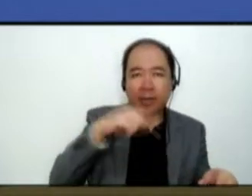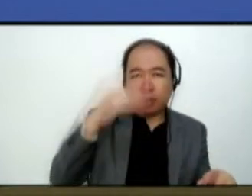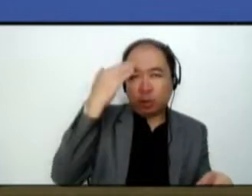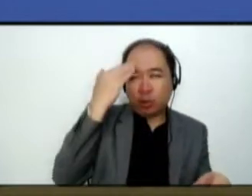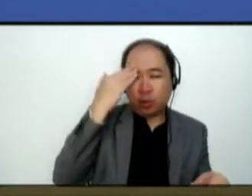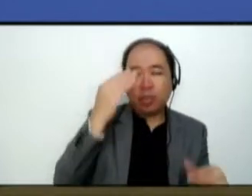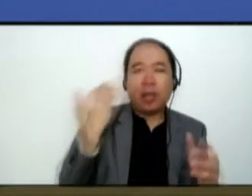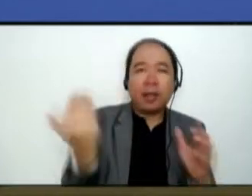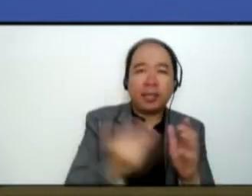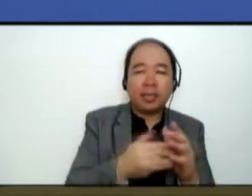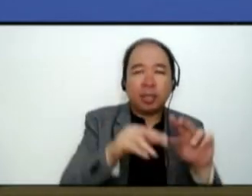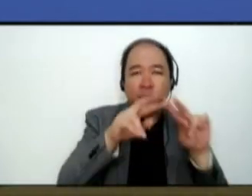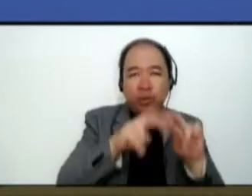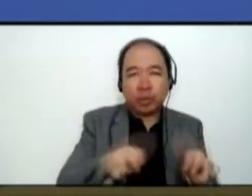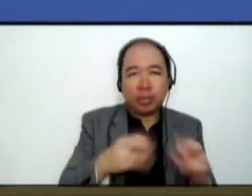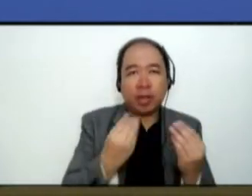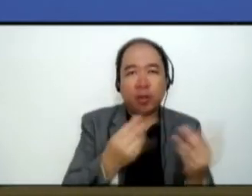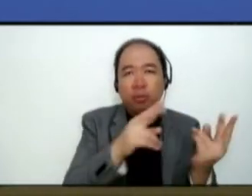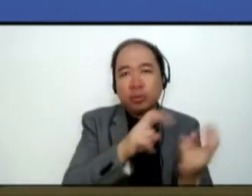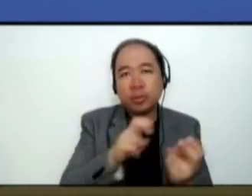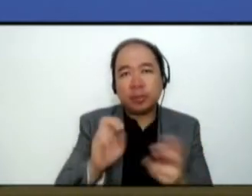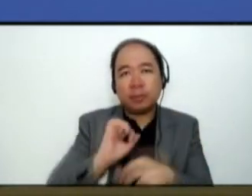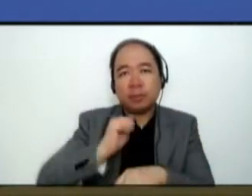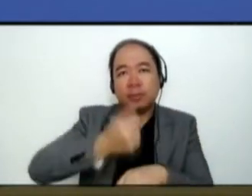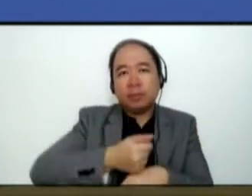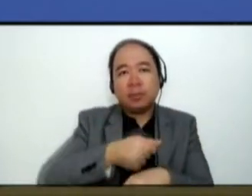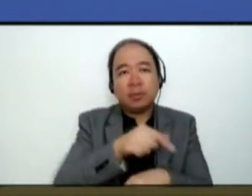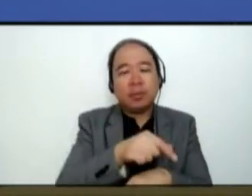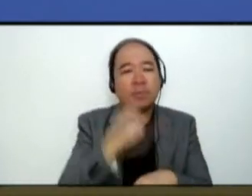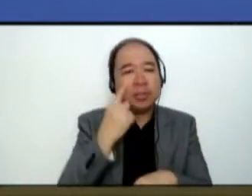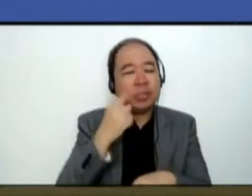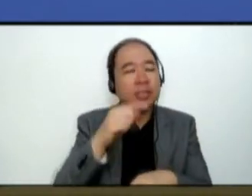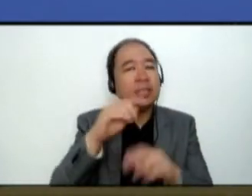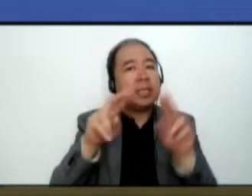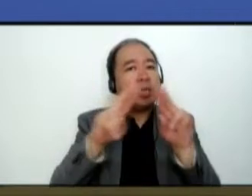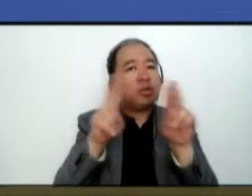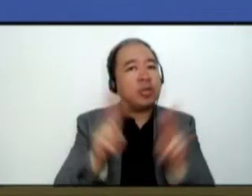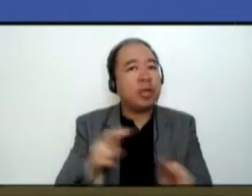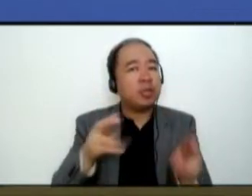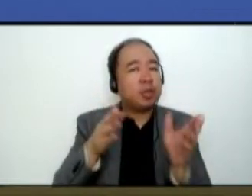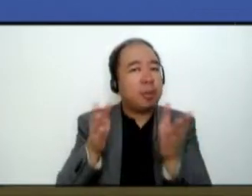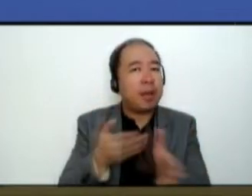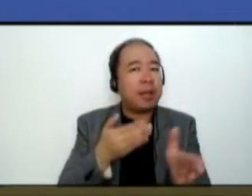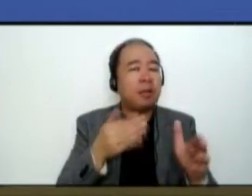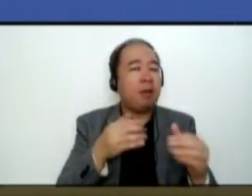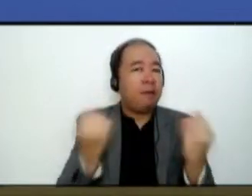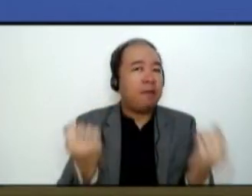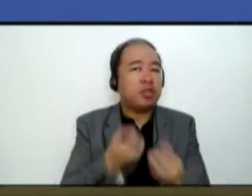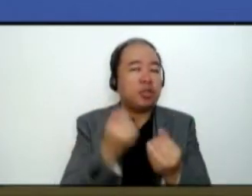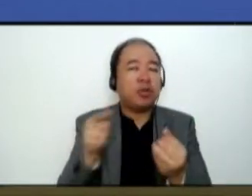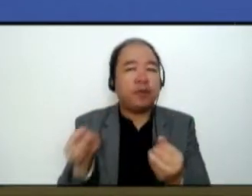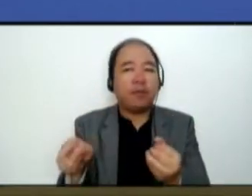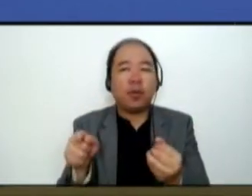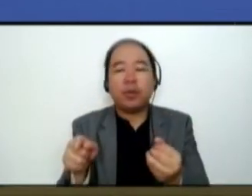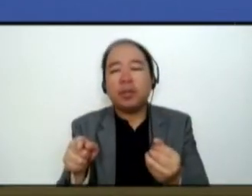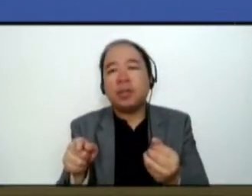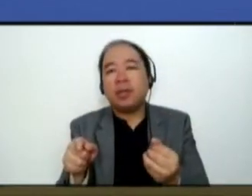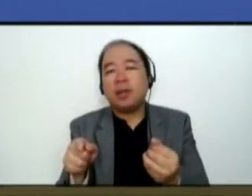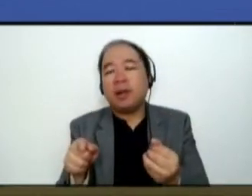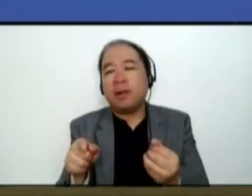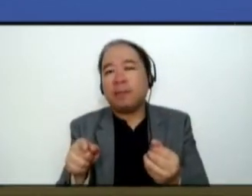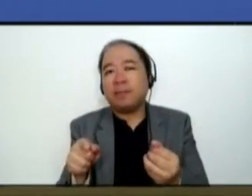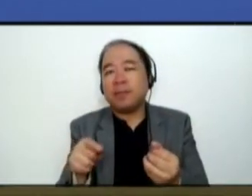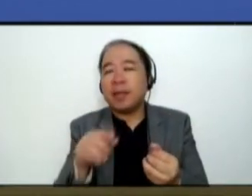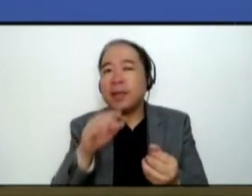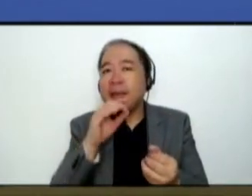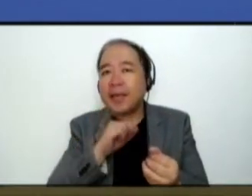and enhance the implementation of the Madrid International Plan of Action on Aging, or MIPA. A regional